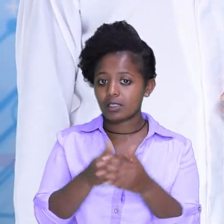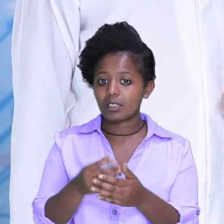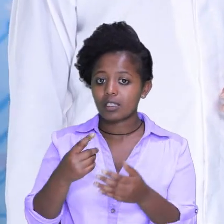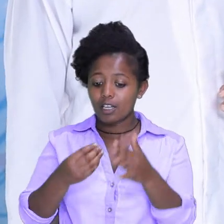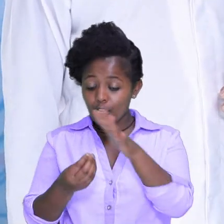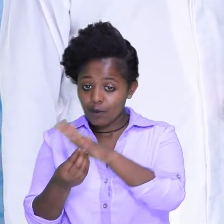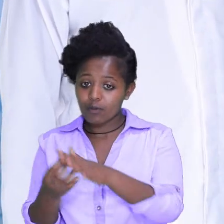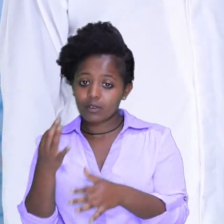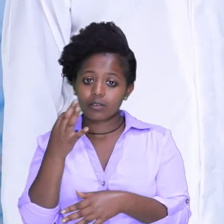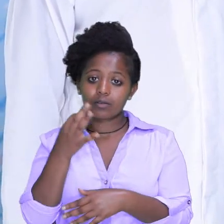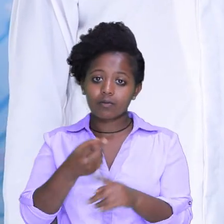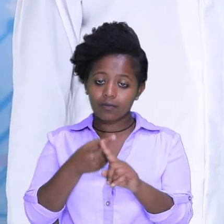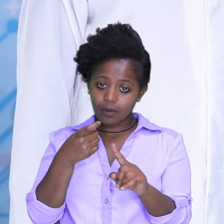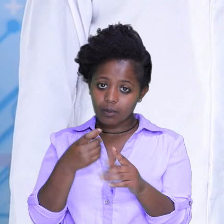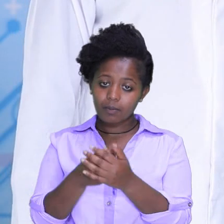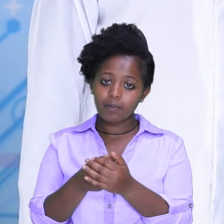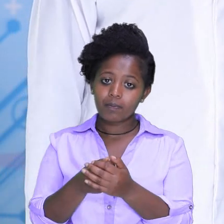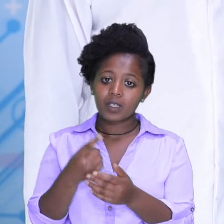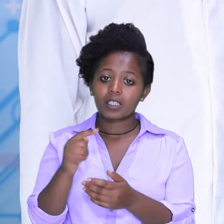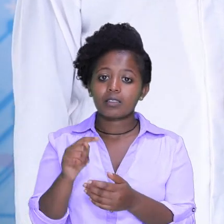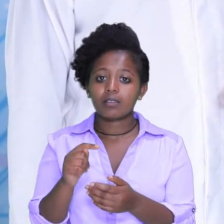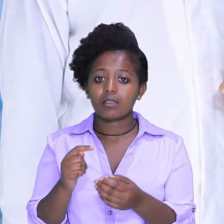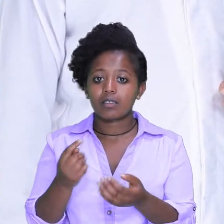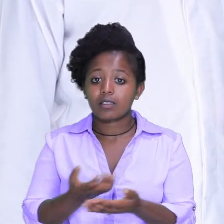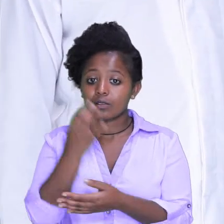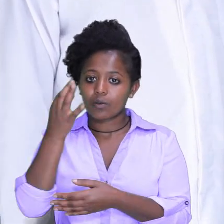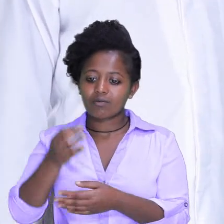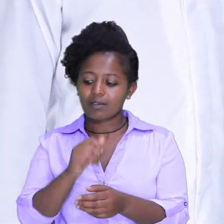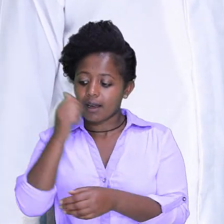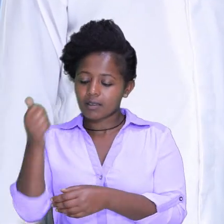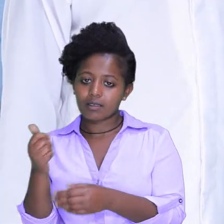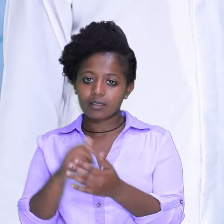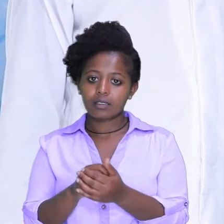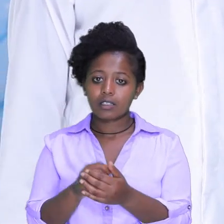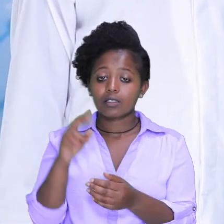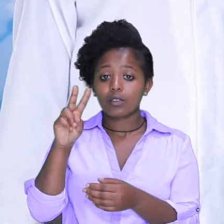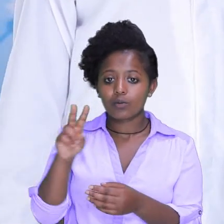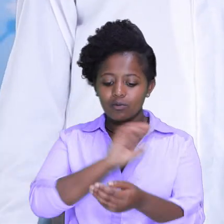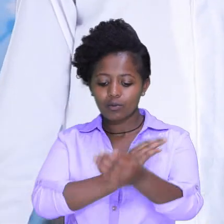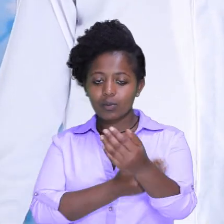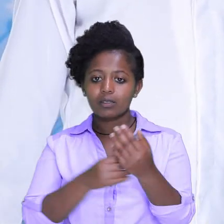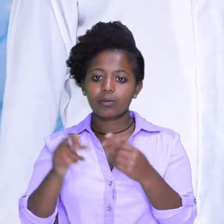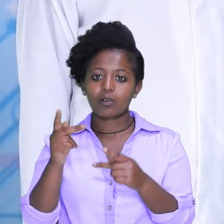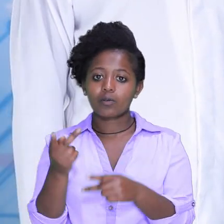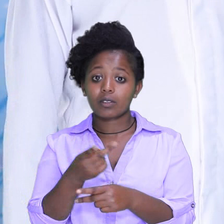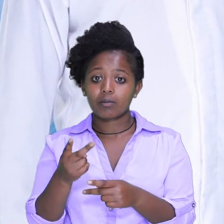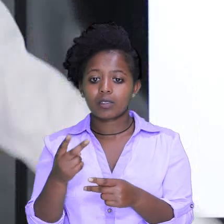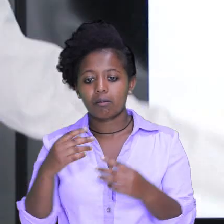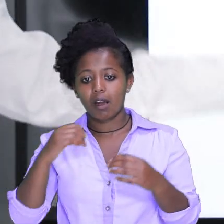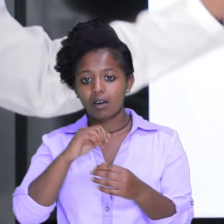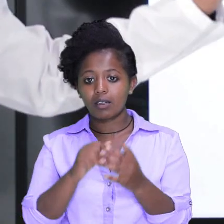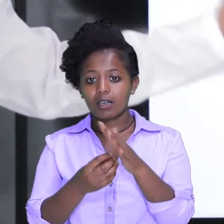influence from the reach of the others. The two superpowers of the time was